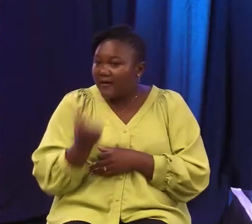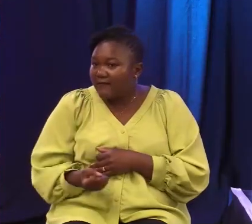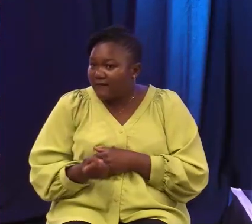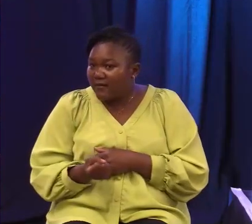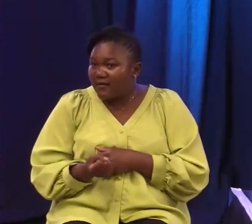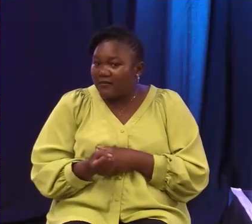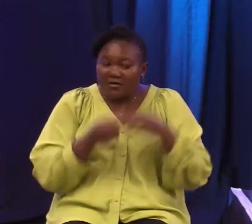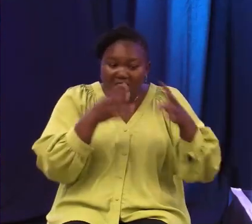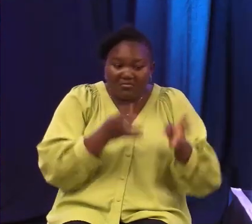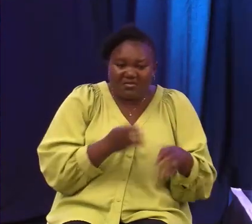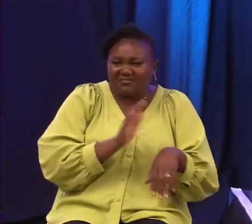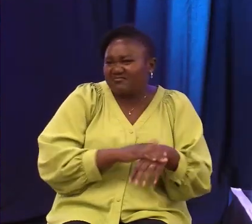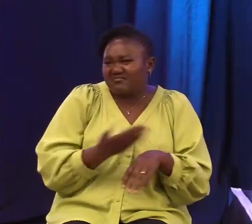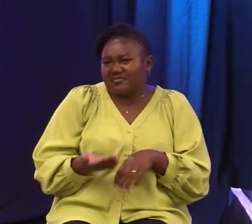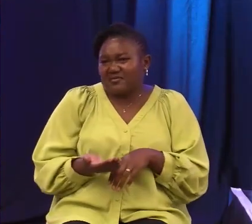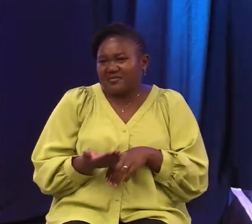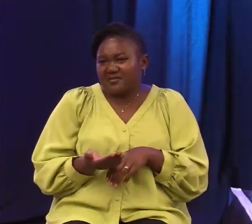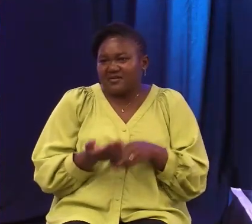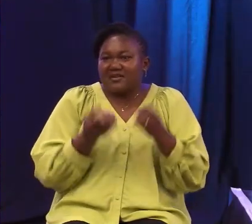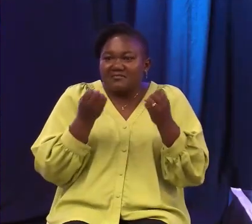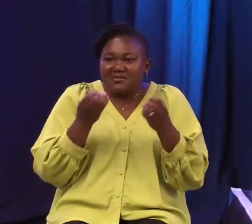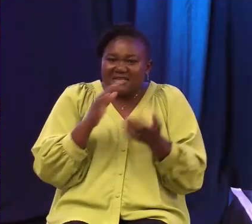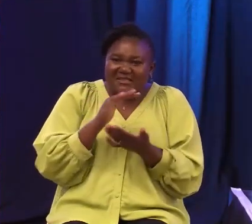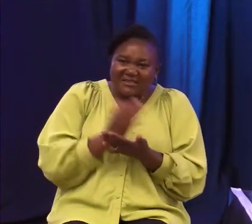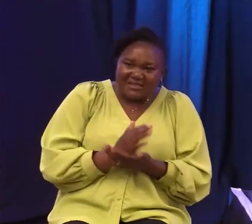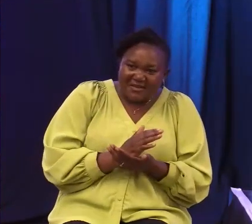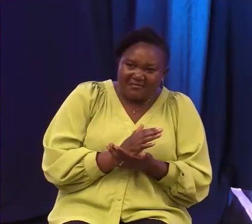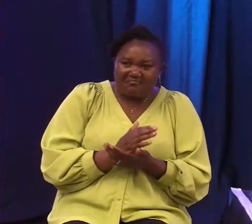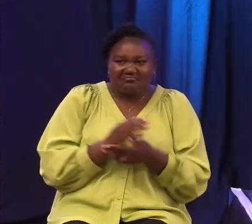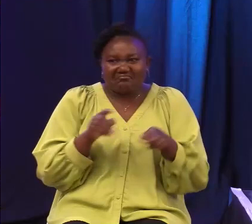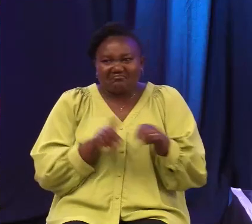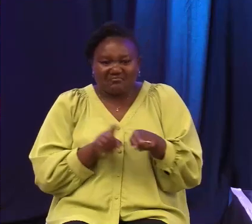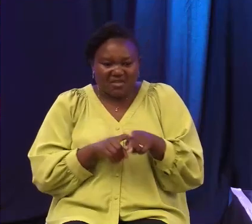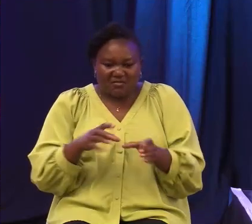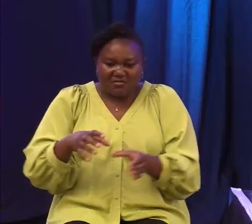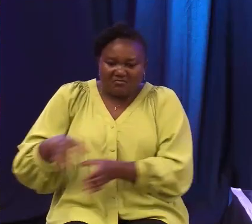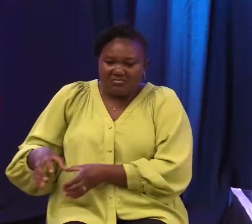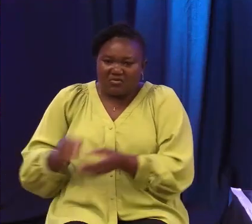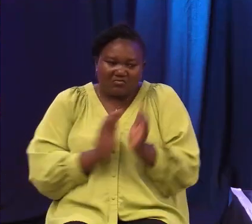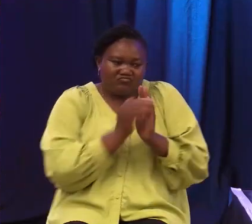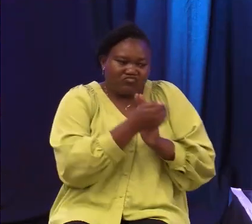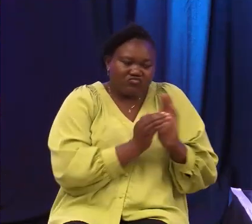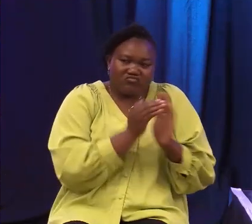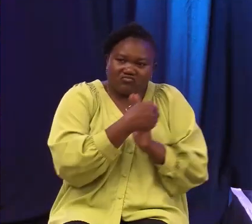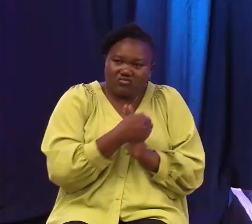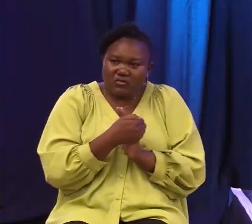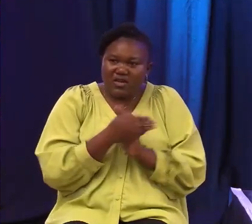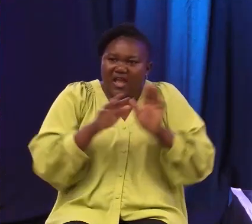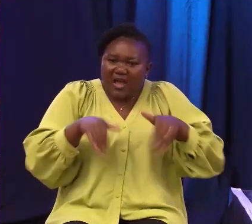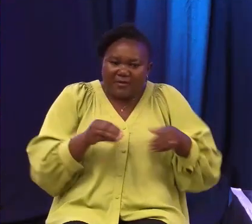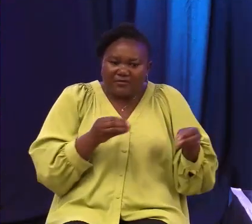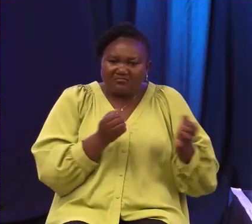areas, a lot of them are somehow taken aside. They have to hide. What about their